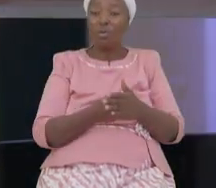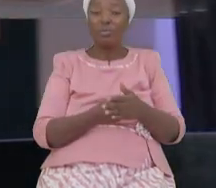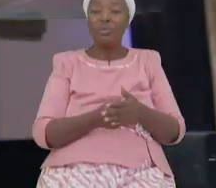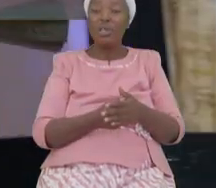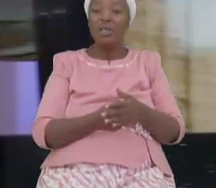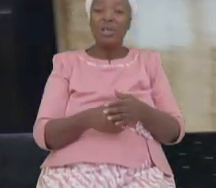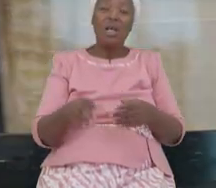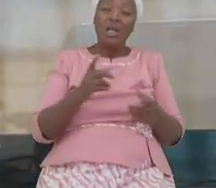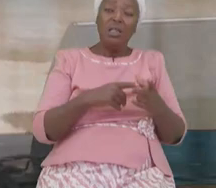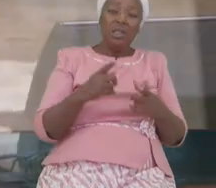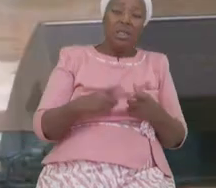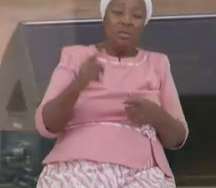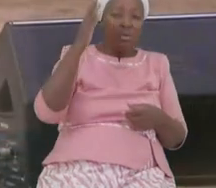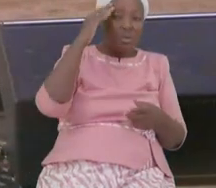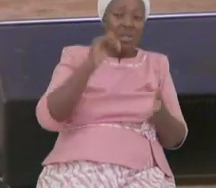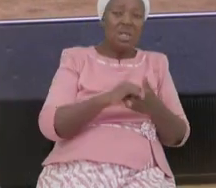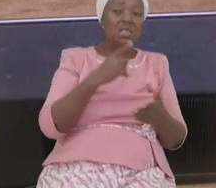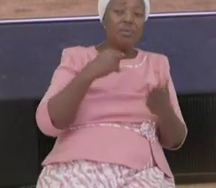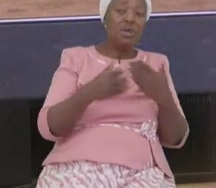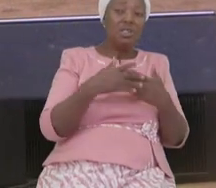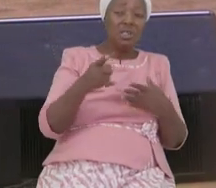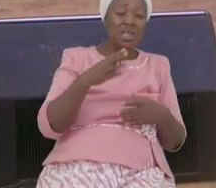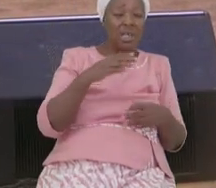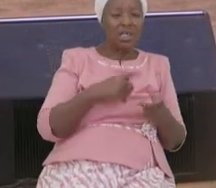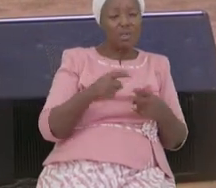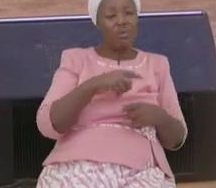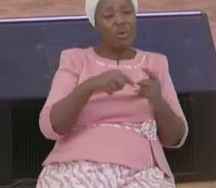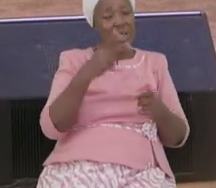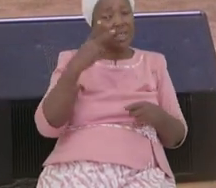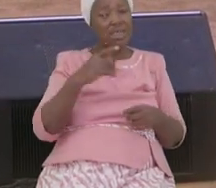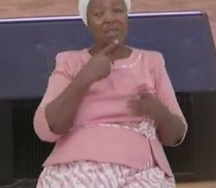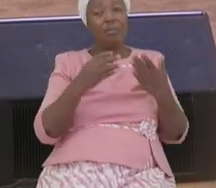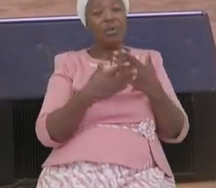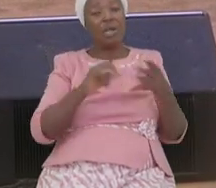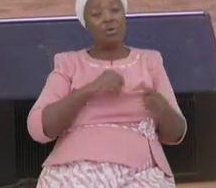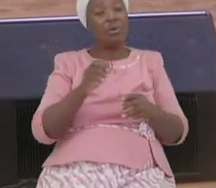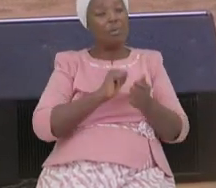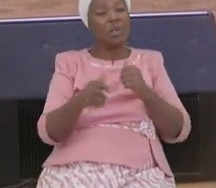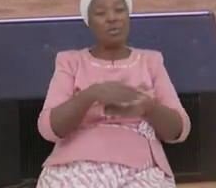yes, the blood is there, and when I see the blood, I will pass over you.